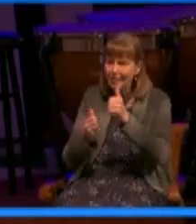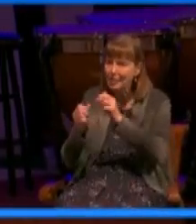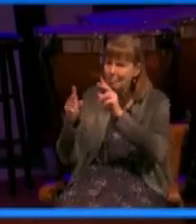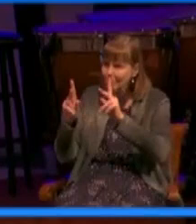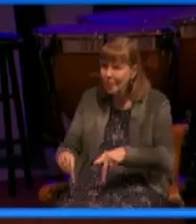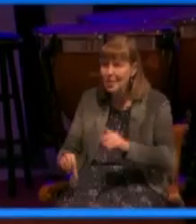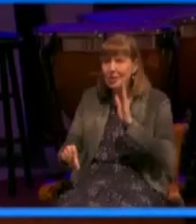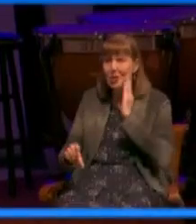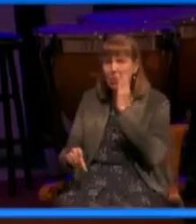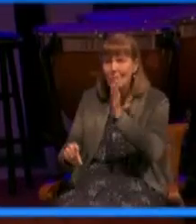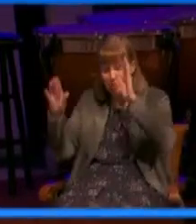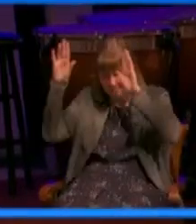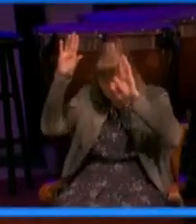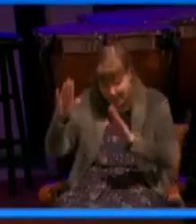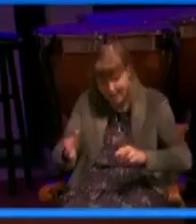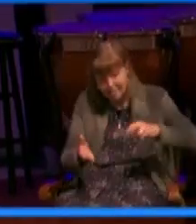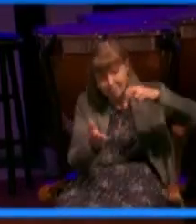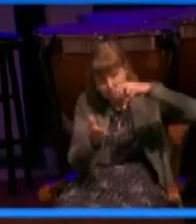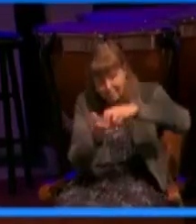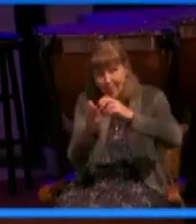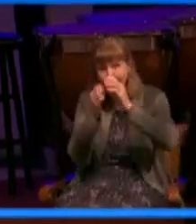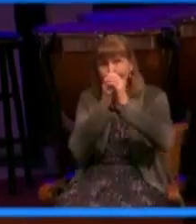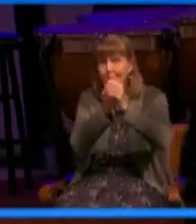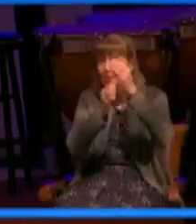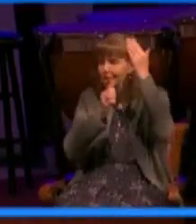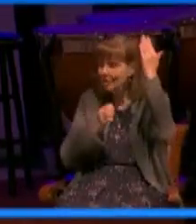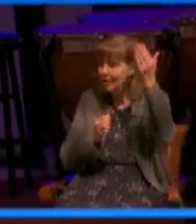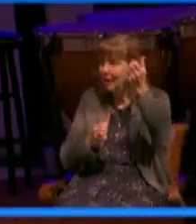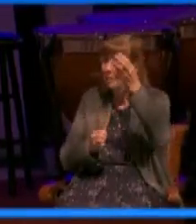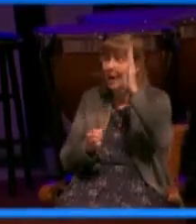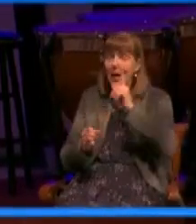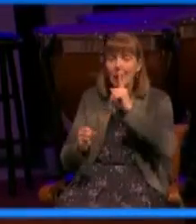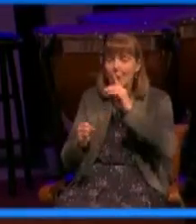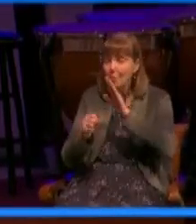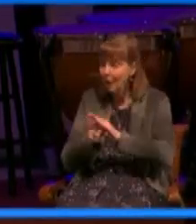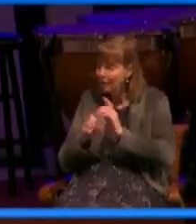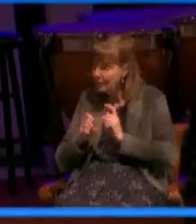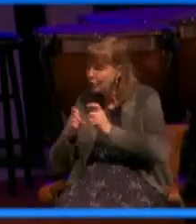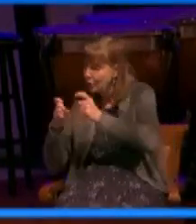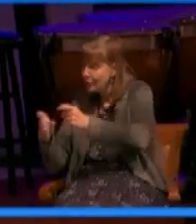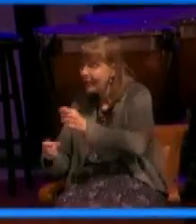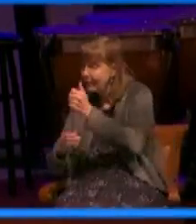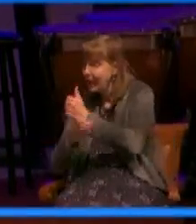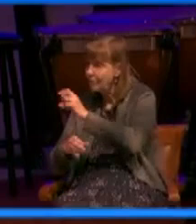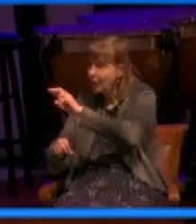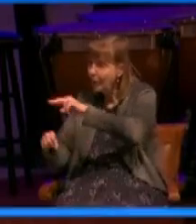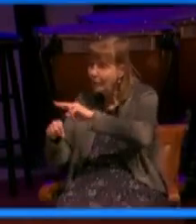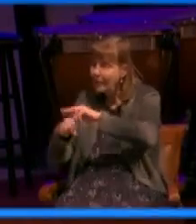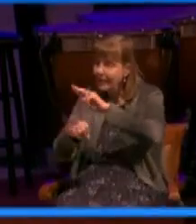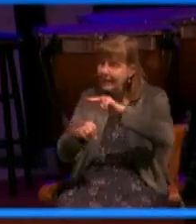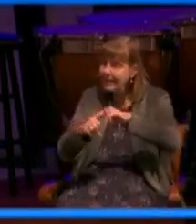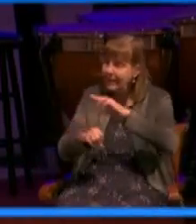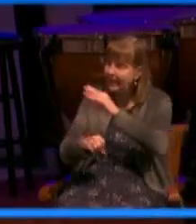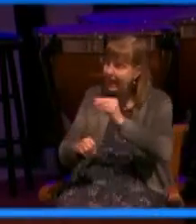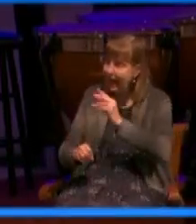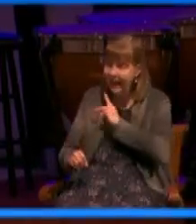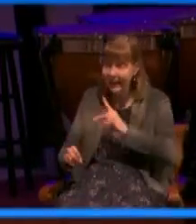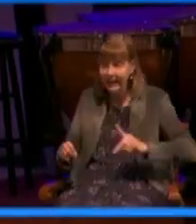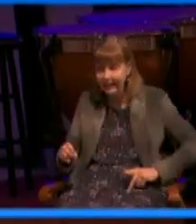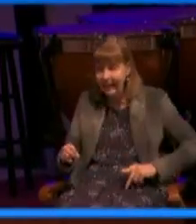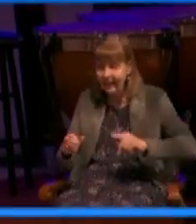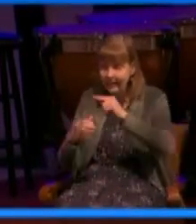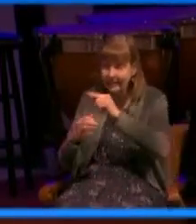Not only did he promise to give him nations and a kings, but he promised to have an everlasting covenant with